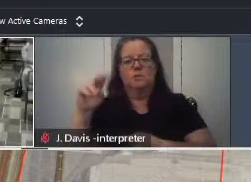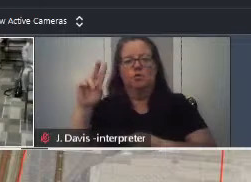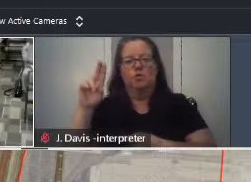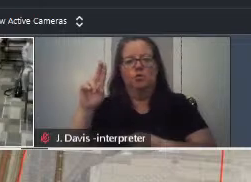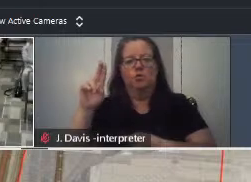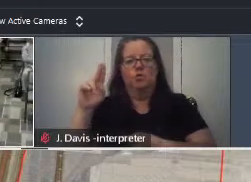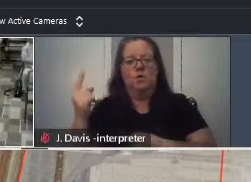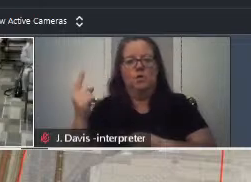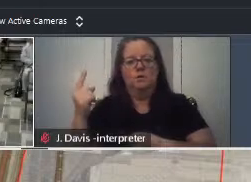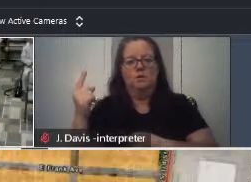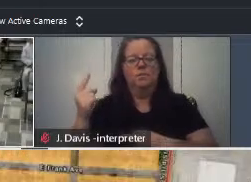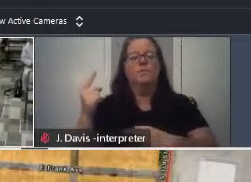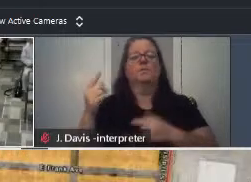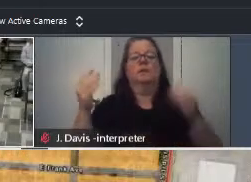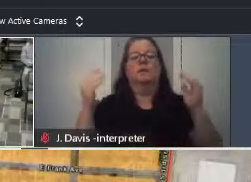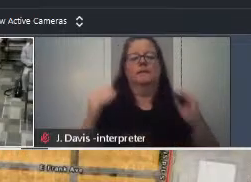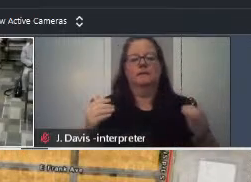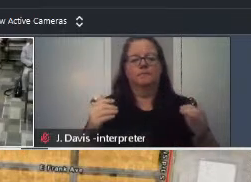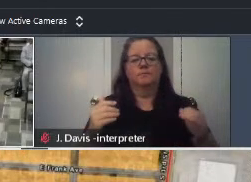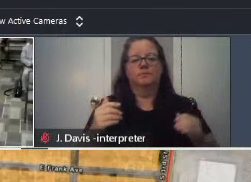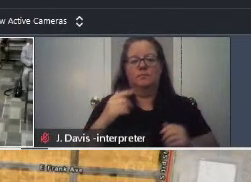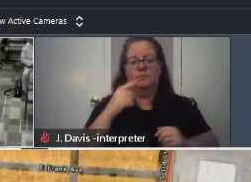Next slide.